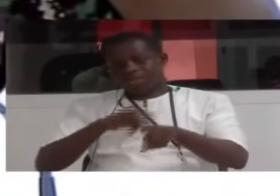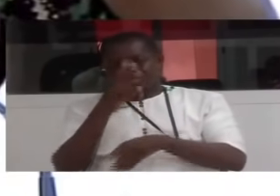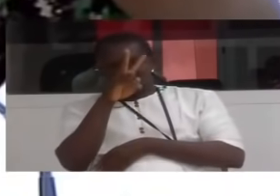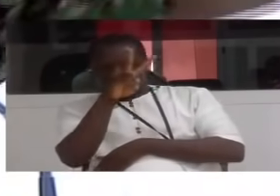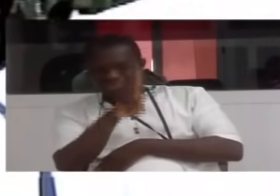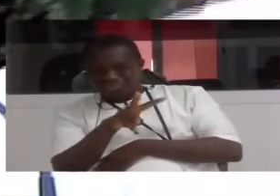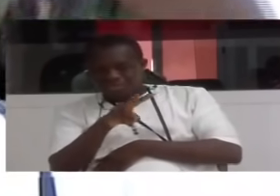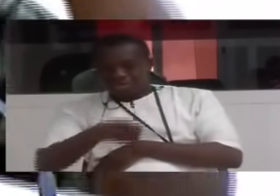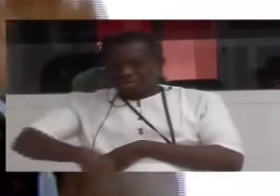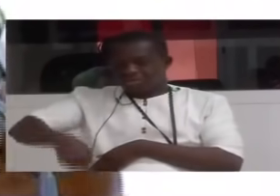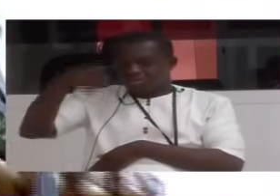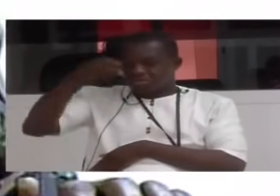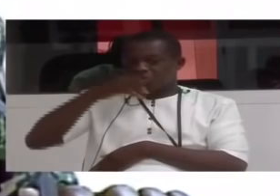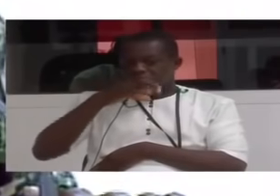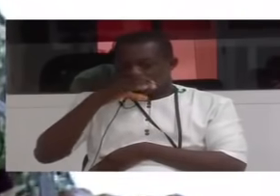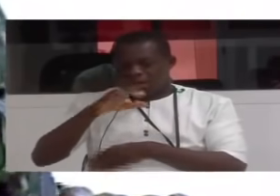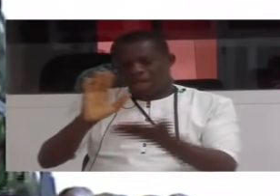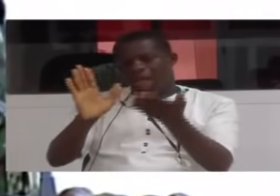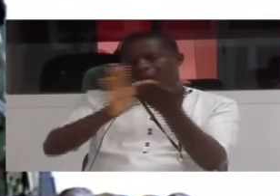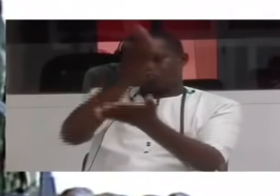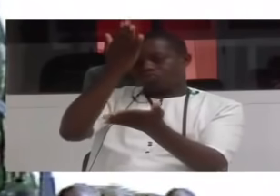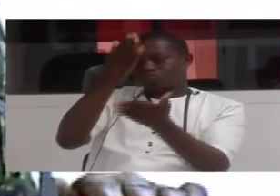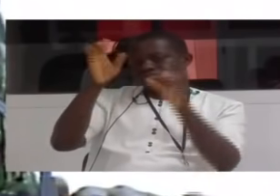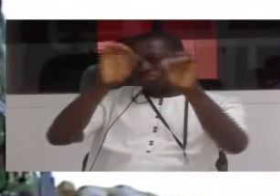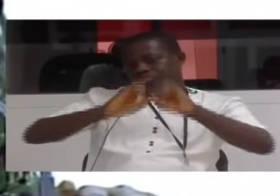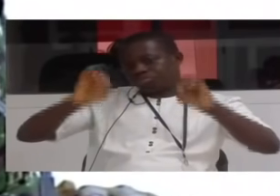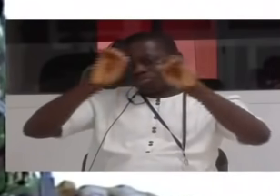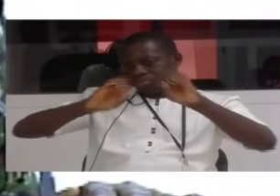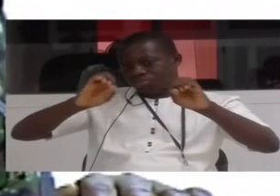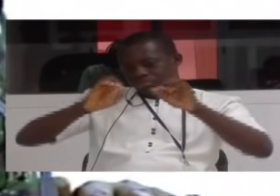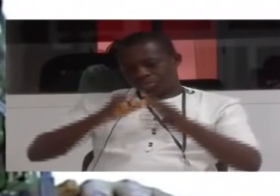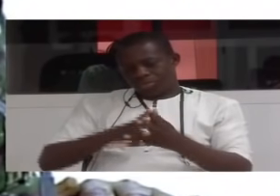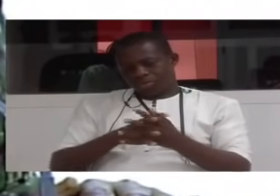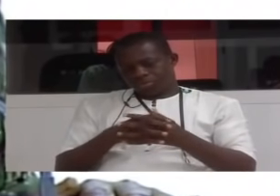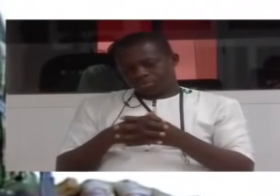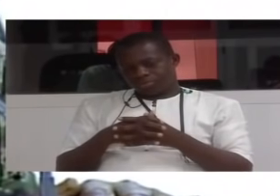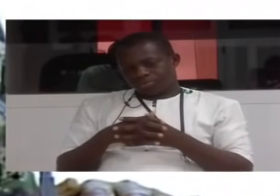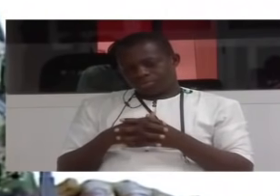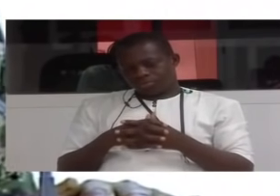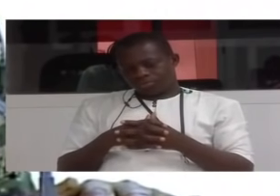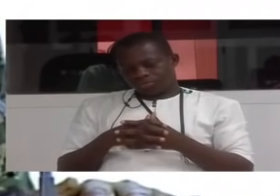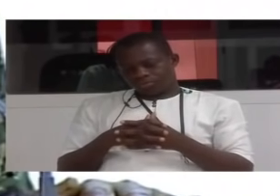bi boba gene nguñ ko seen. Because at the time when I saw them, the plastic bags were still put over their